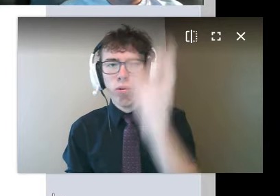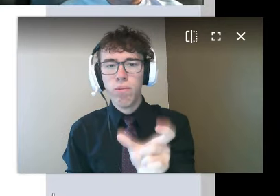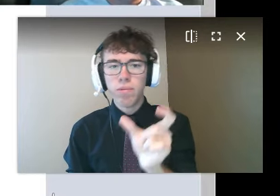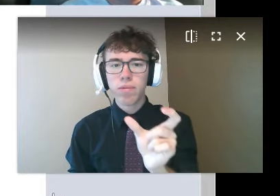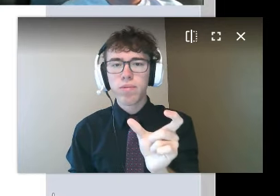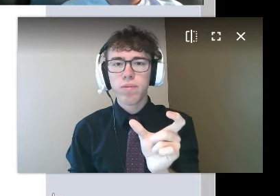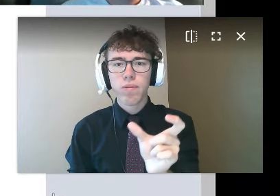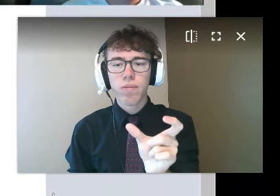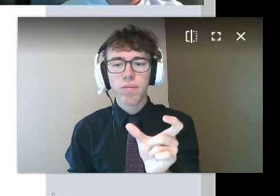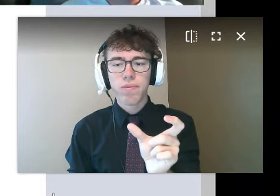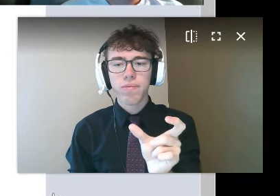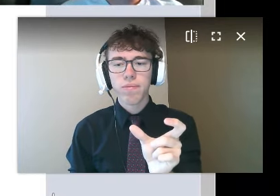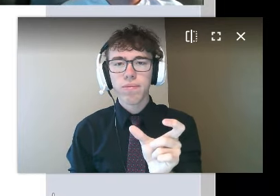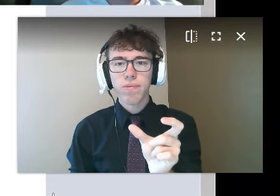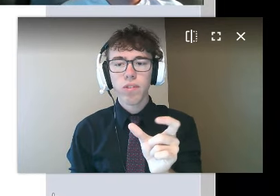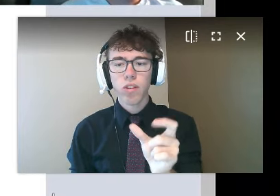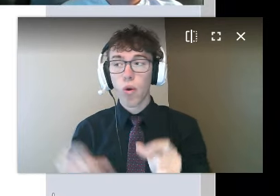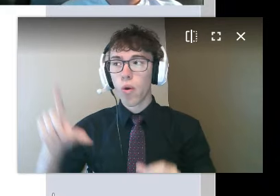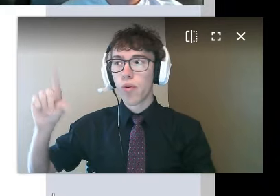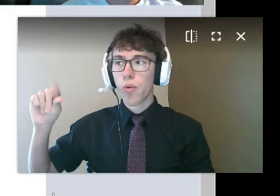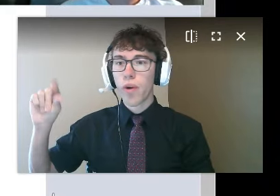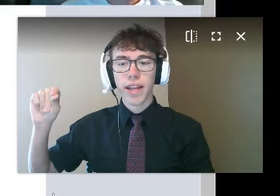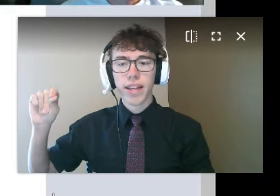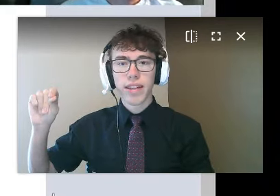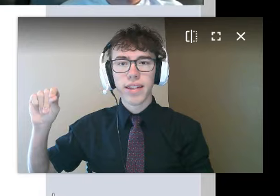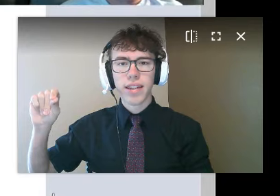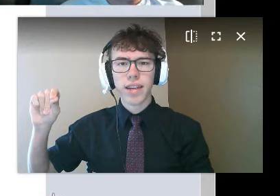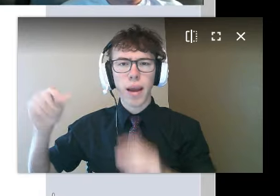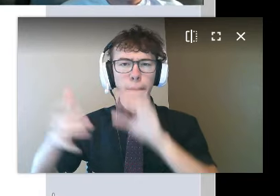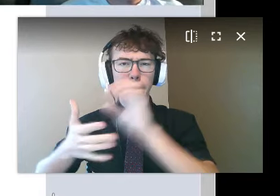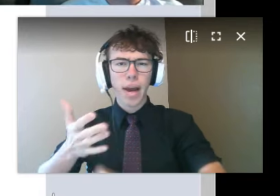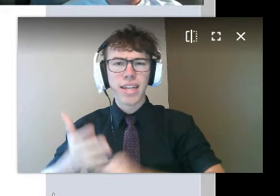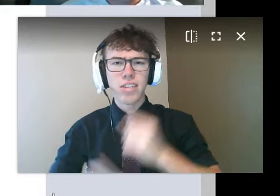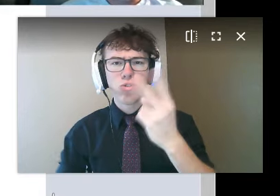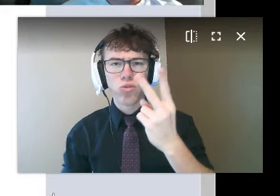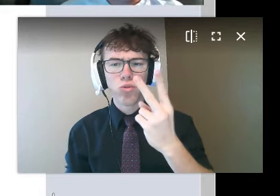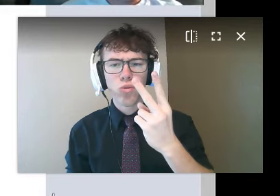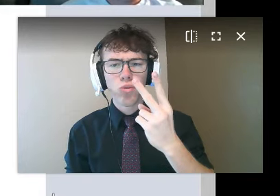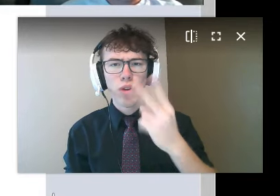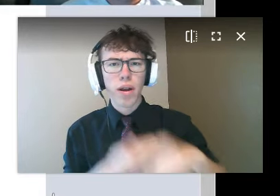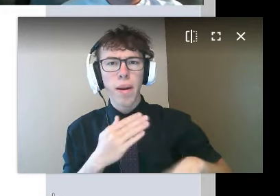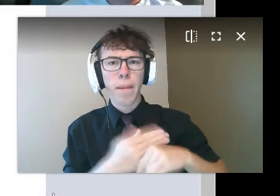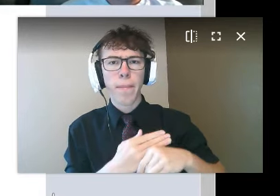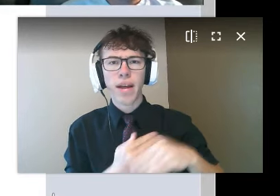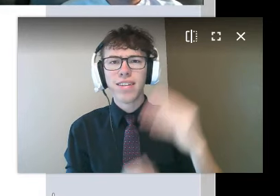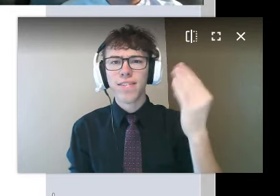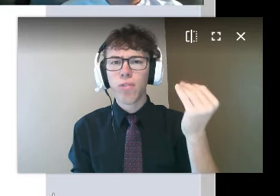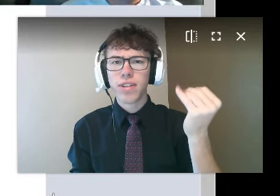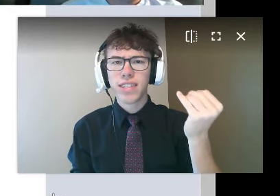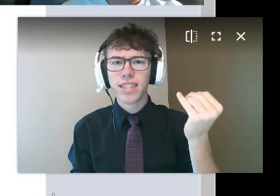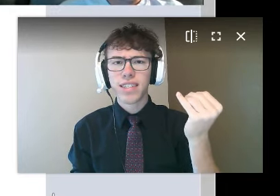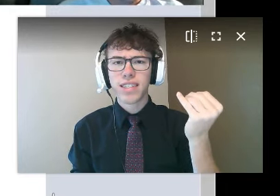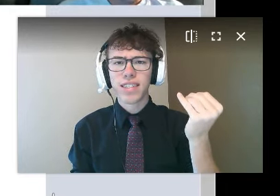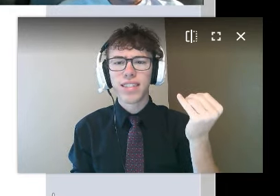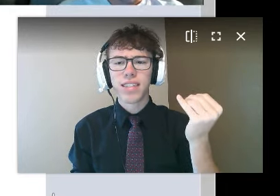-2 plus. So now we have, I'm actually going to write that a little bit